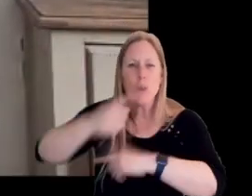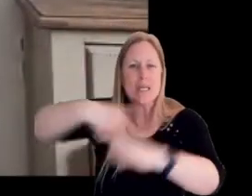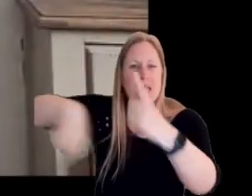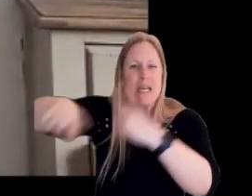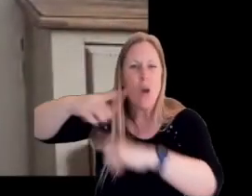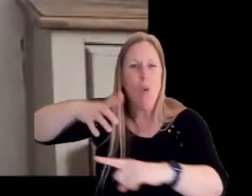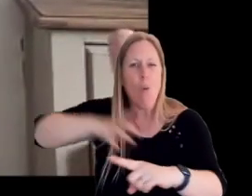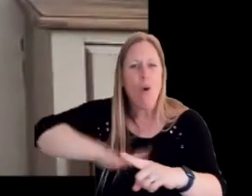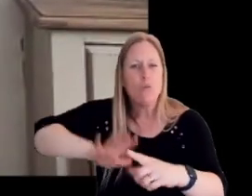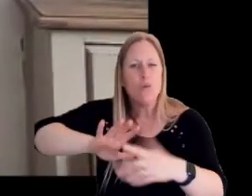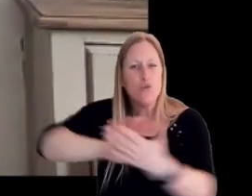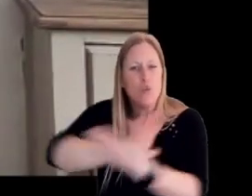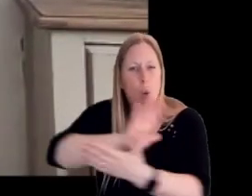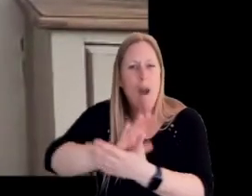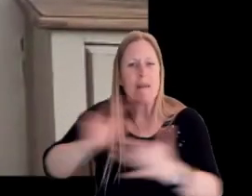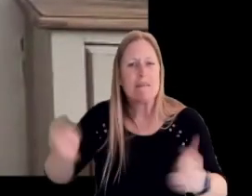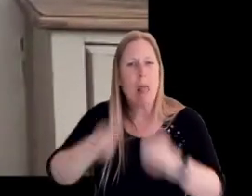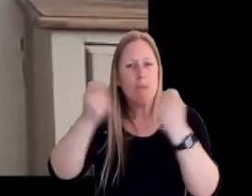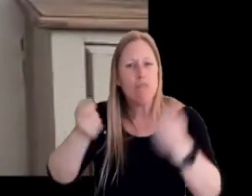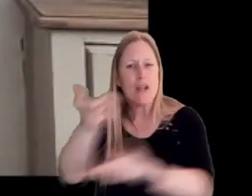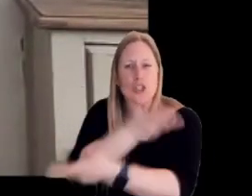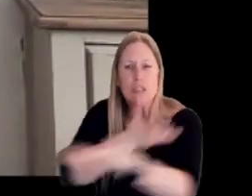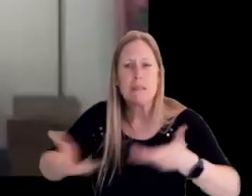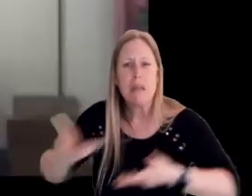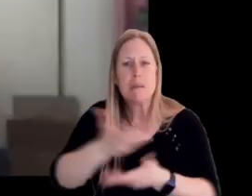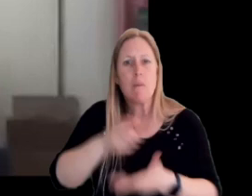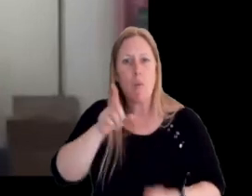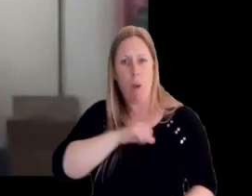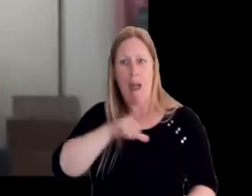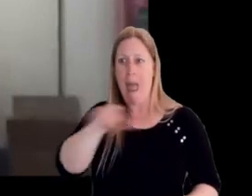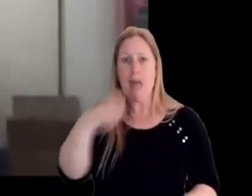and celebration when their daily life is a struggle? Yeah.